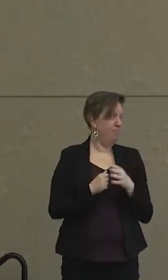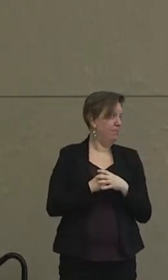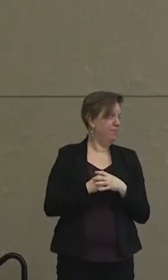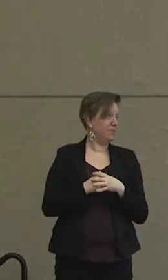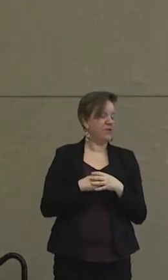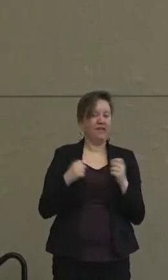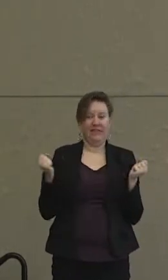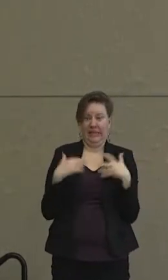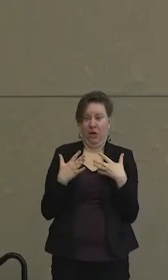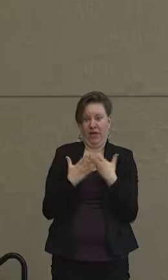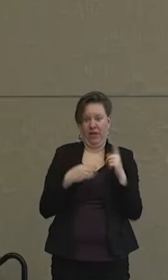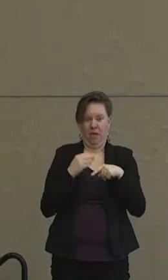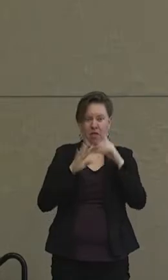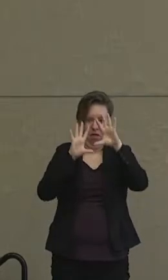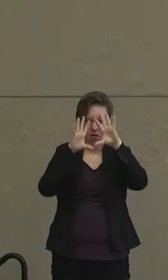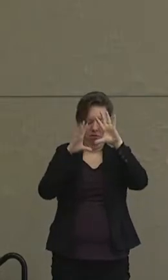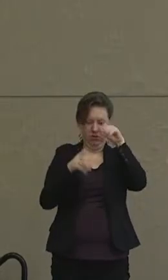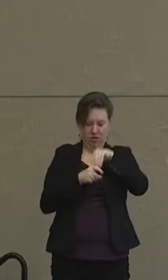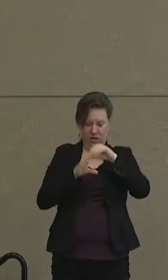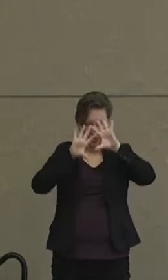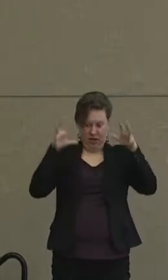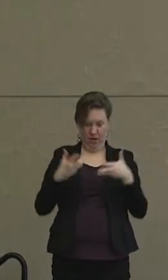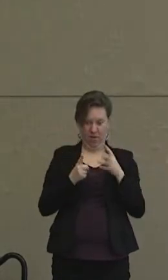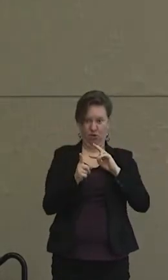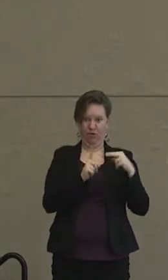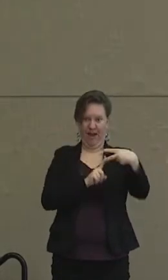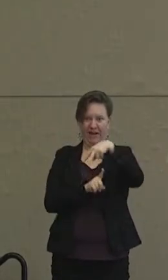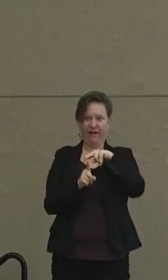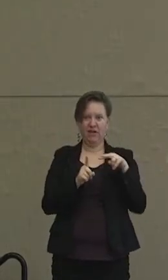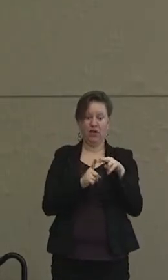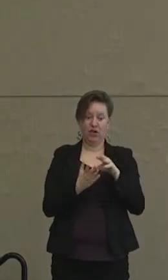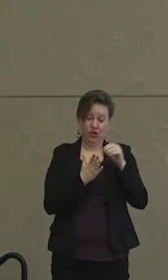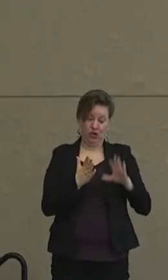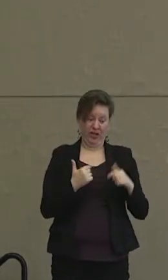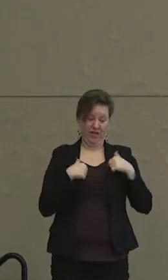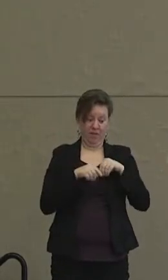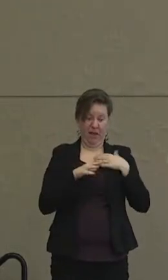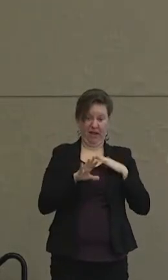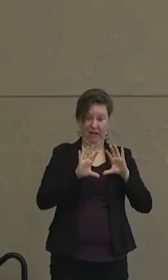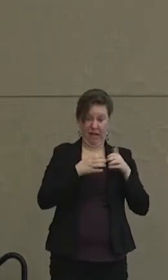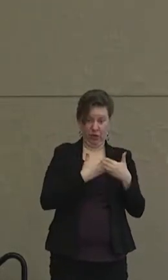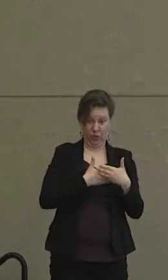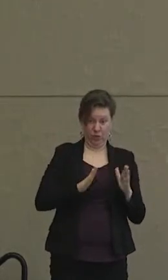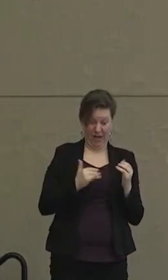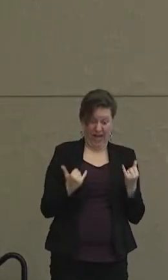The scary thing to put that in perspective for us is the students I have in my classroom